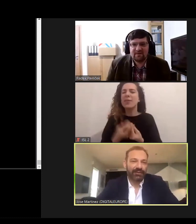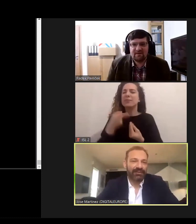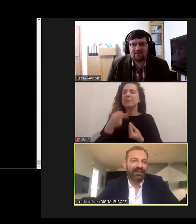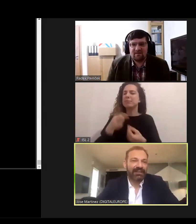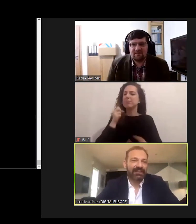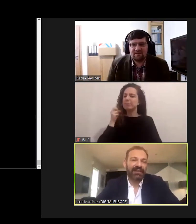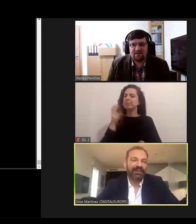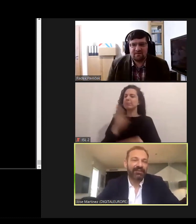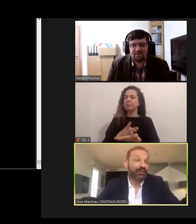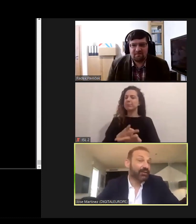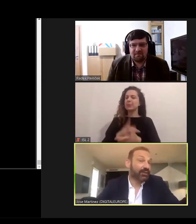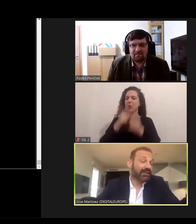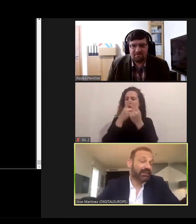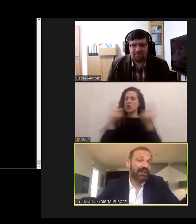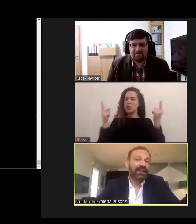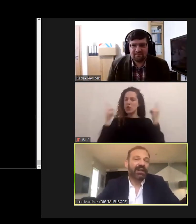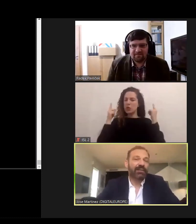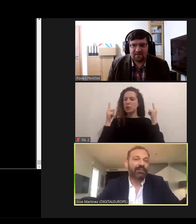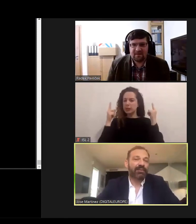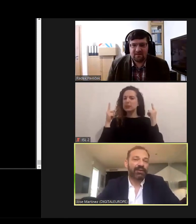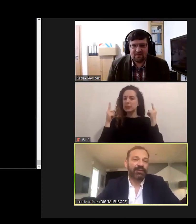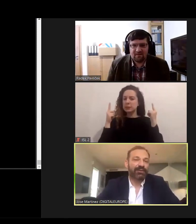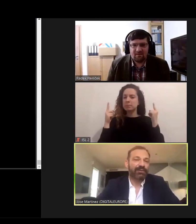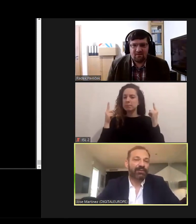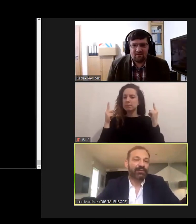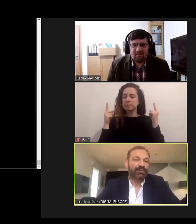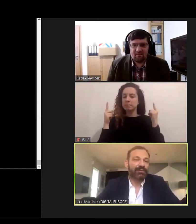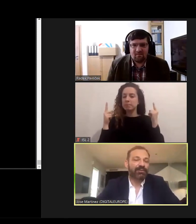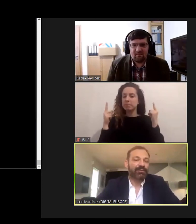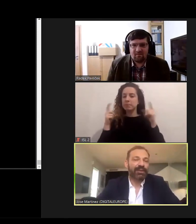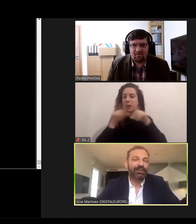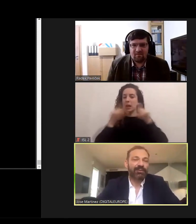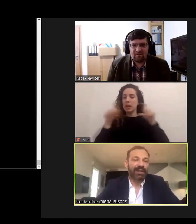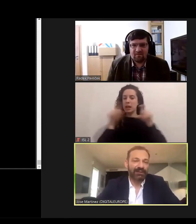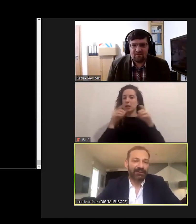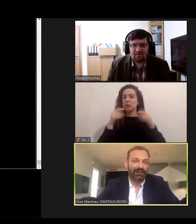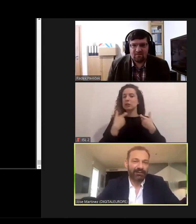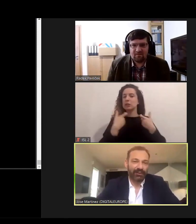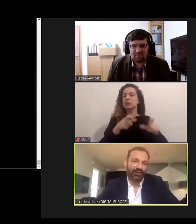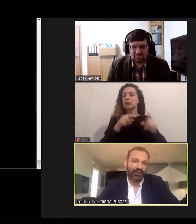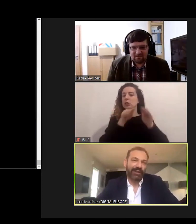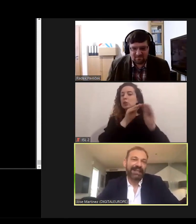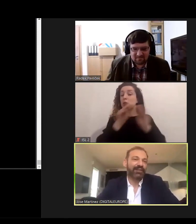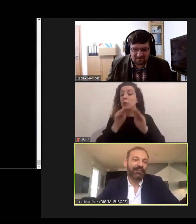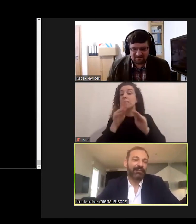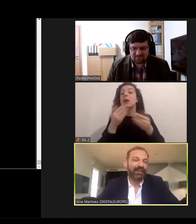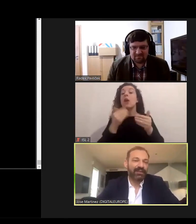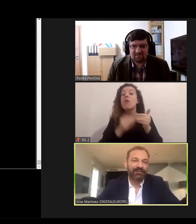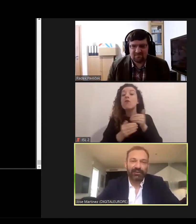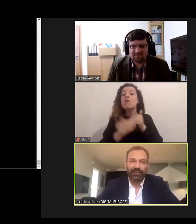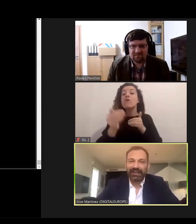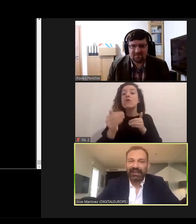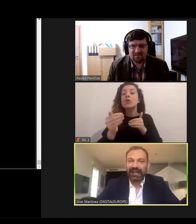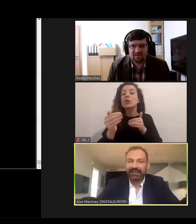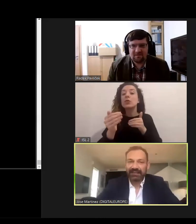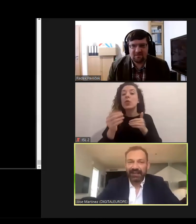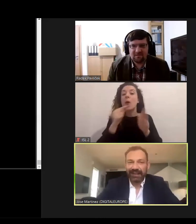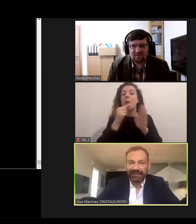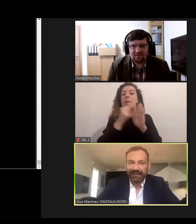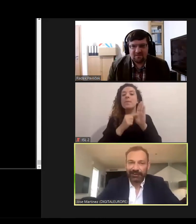will know and who will have sufficient competencies regarding accessibility and